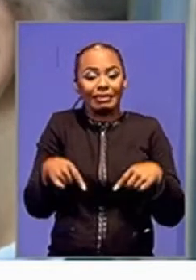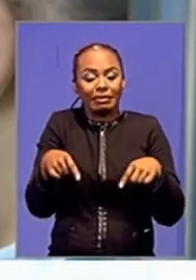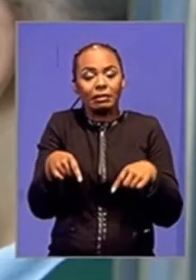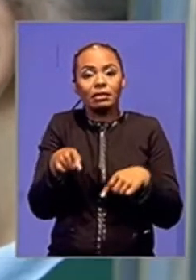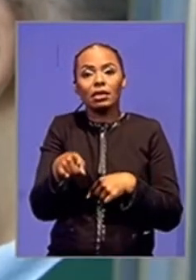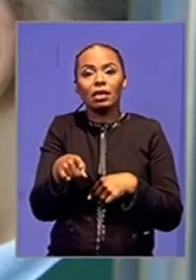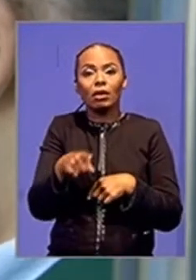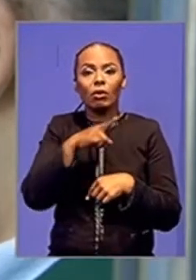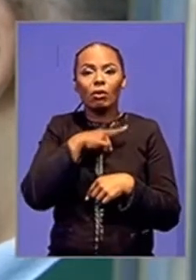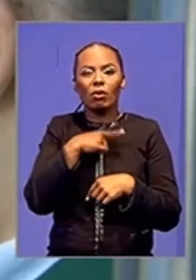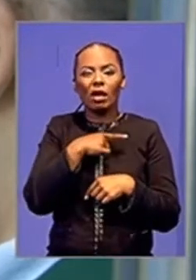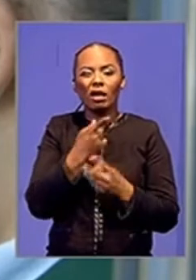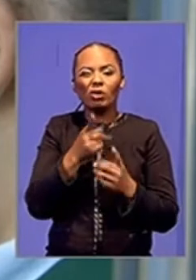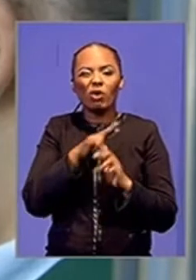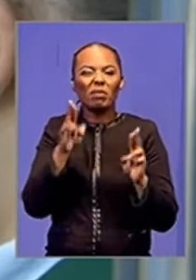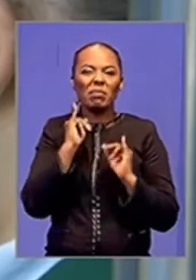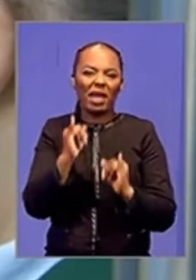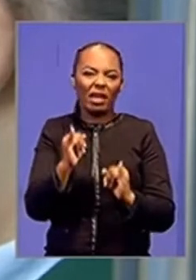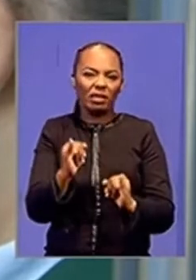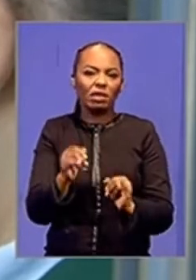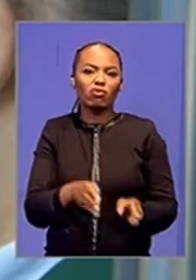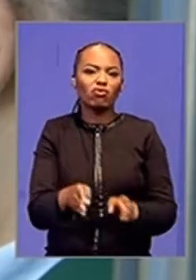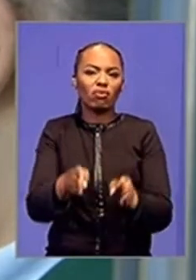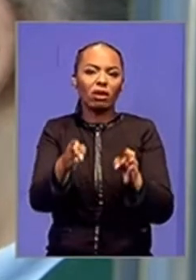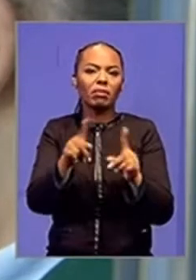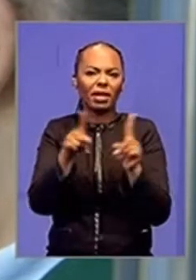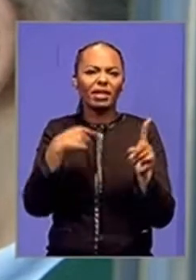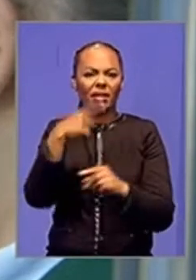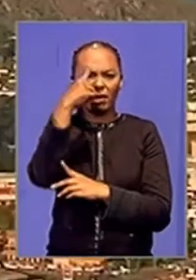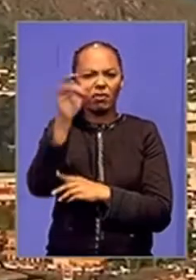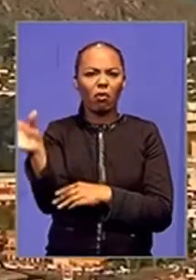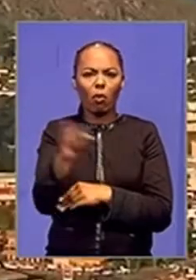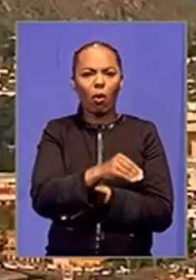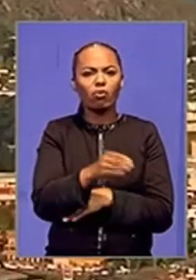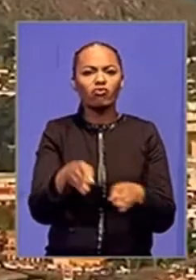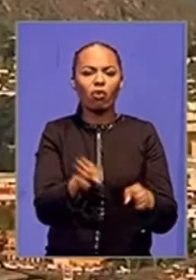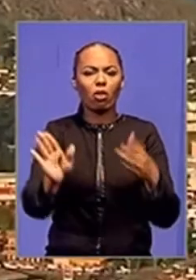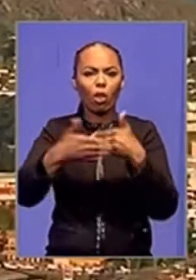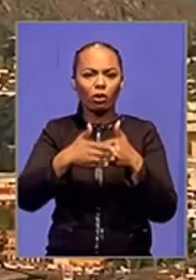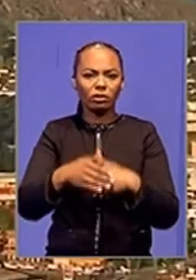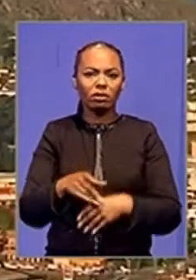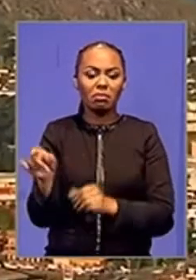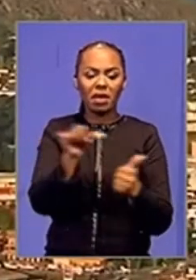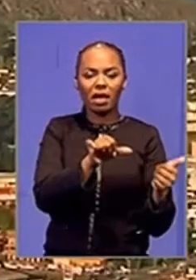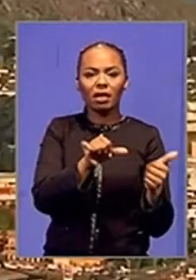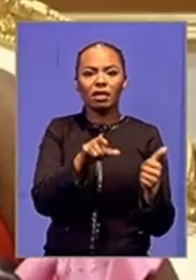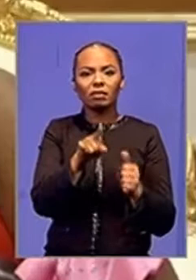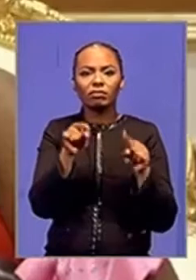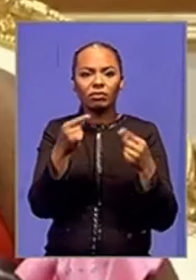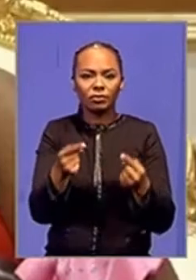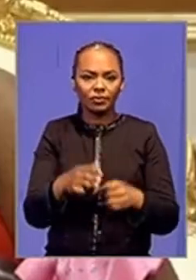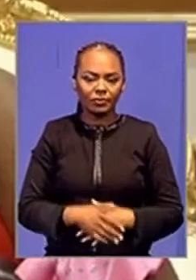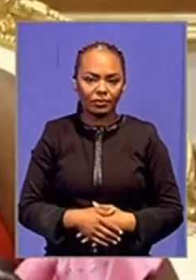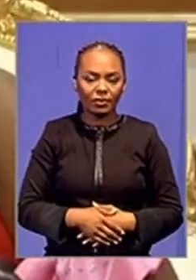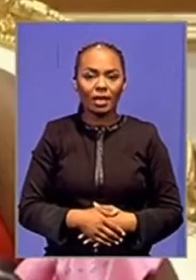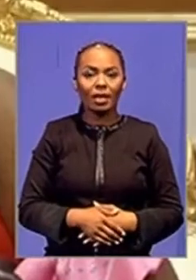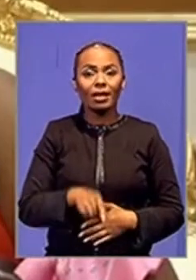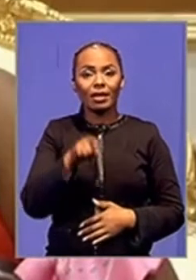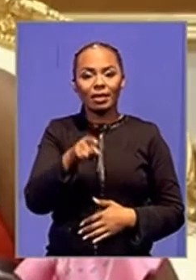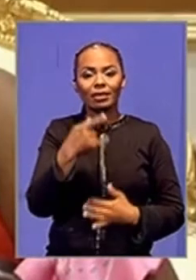bad. But now I believe all the routes are closed on the return. Mmušo o gafetše ka thoko dipego tše reng